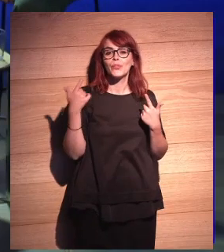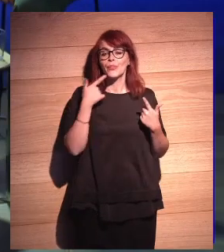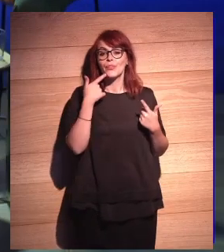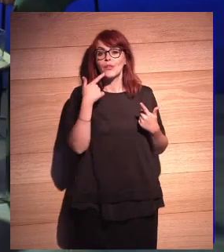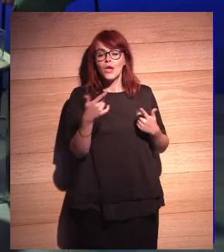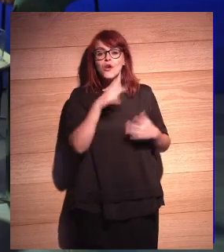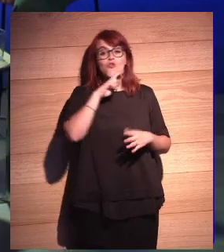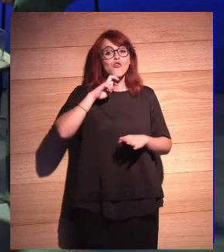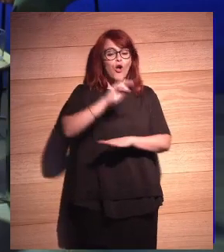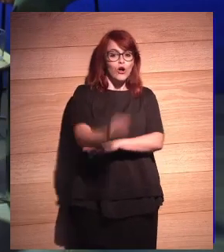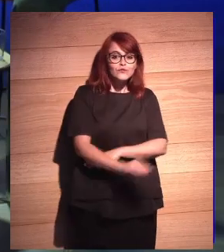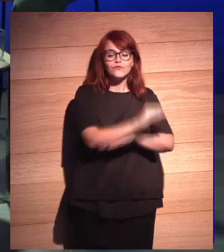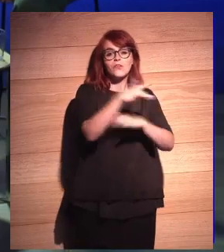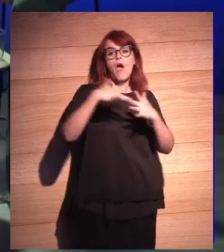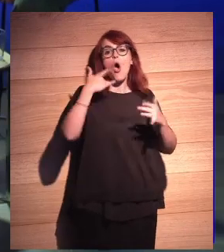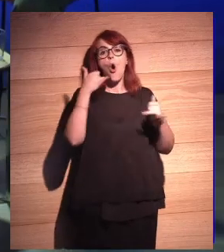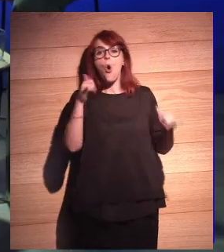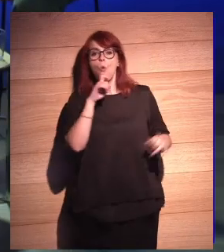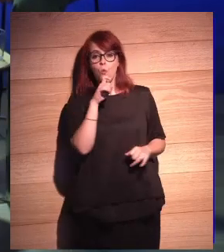There